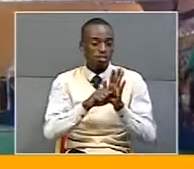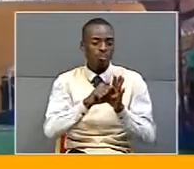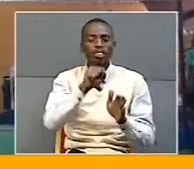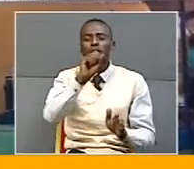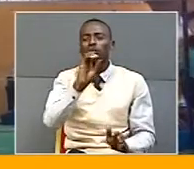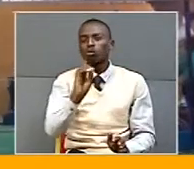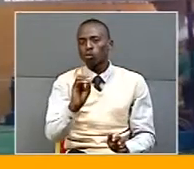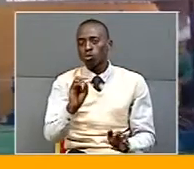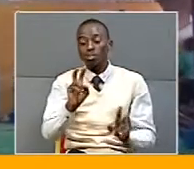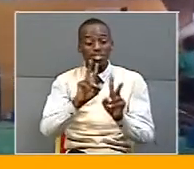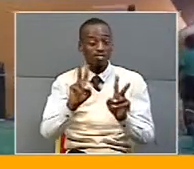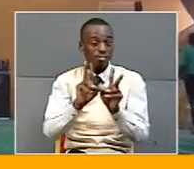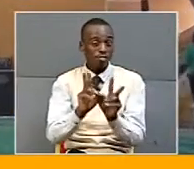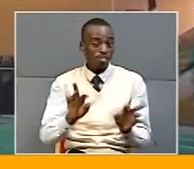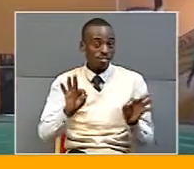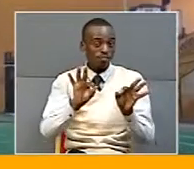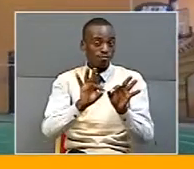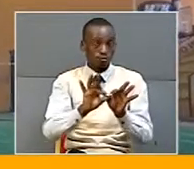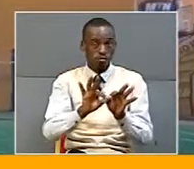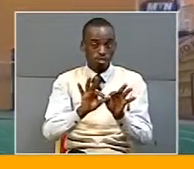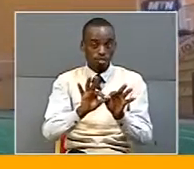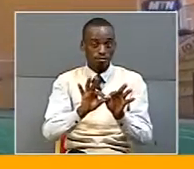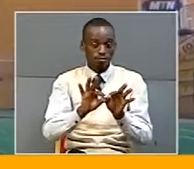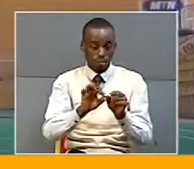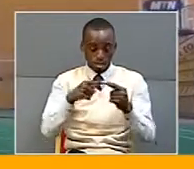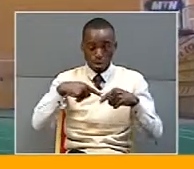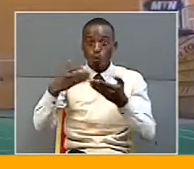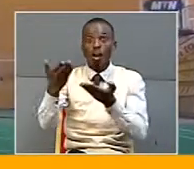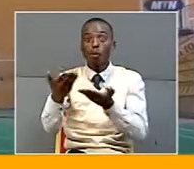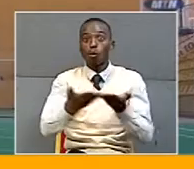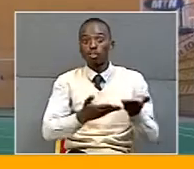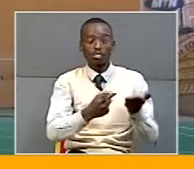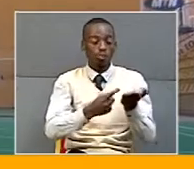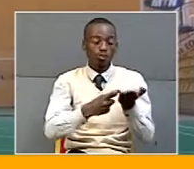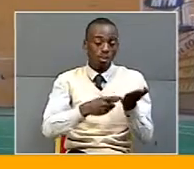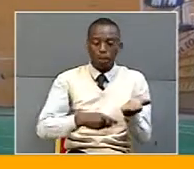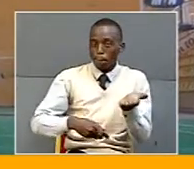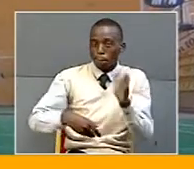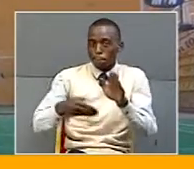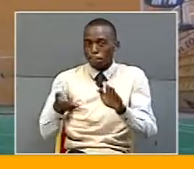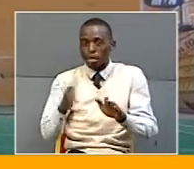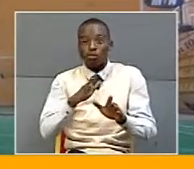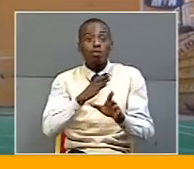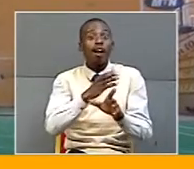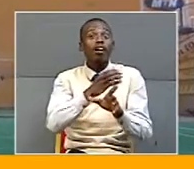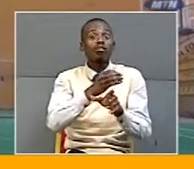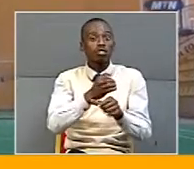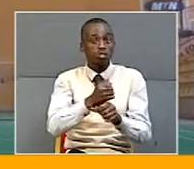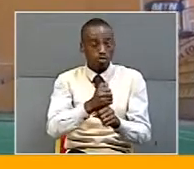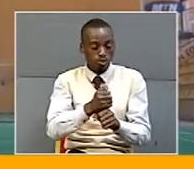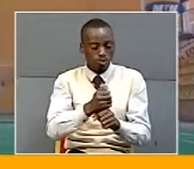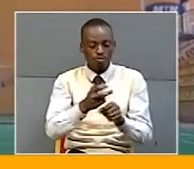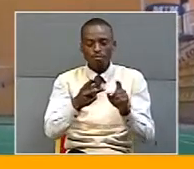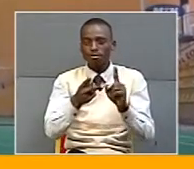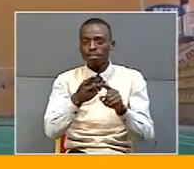So it is important and a critical event that we are hosting as Uganda Badminton Association and as